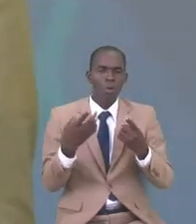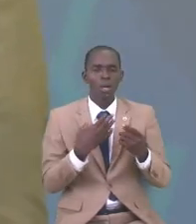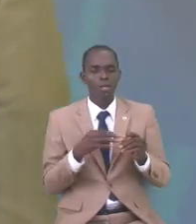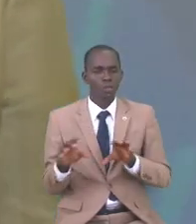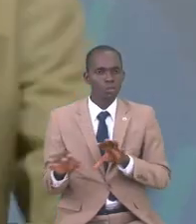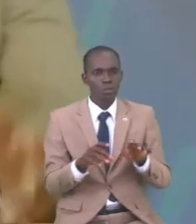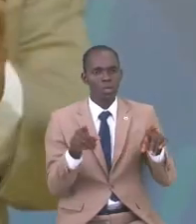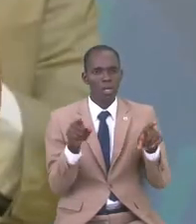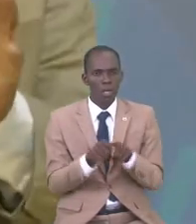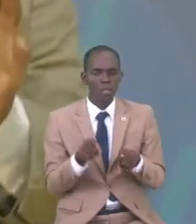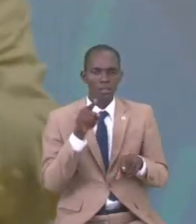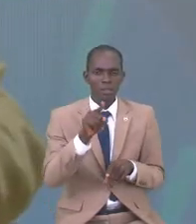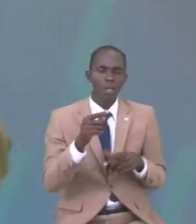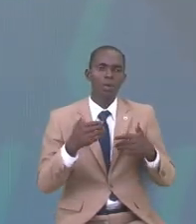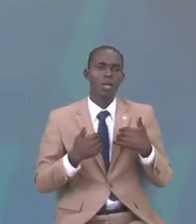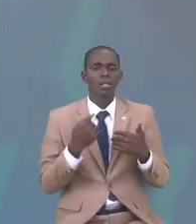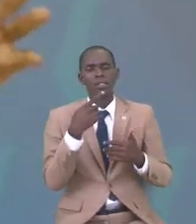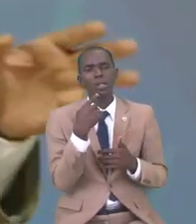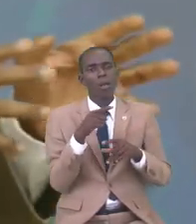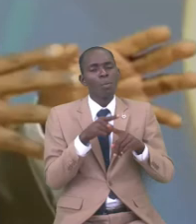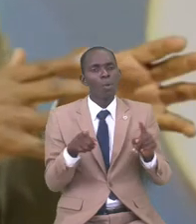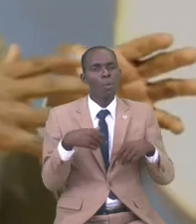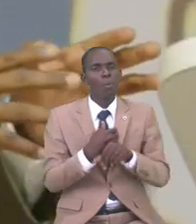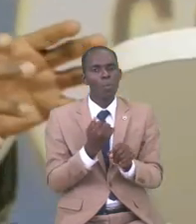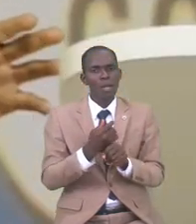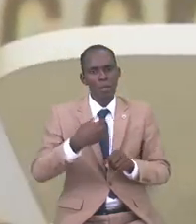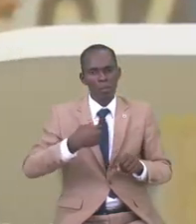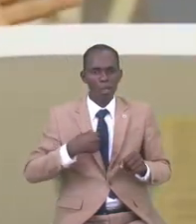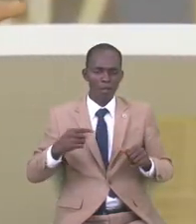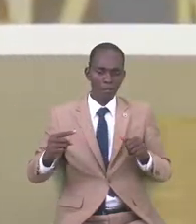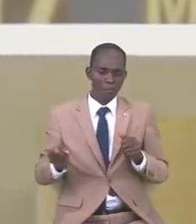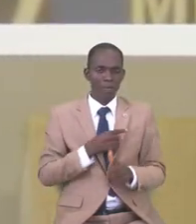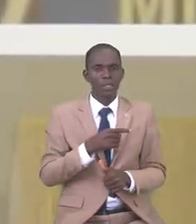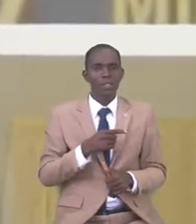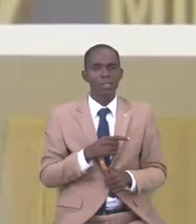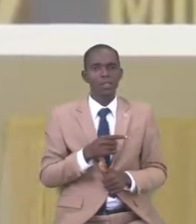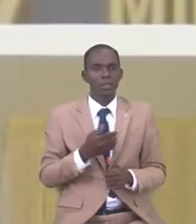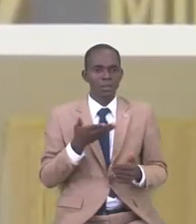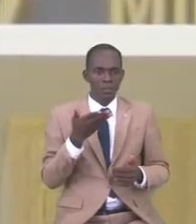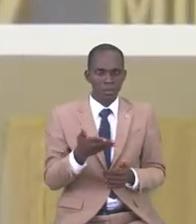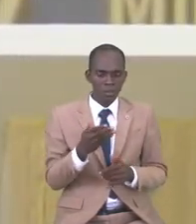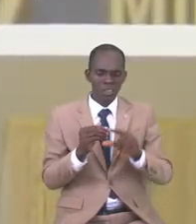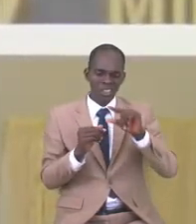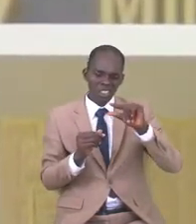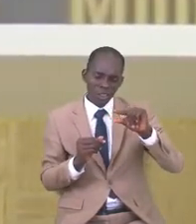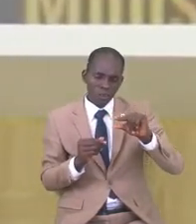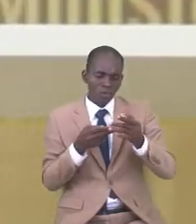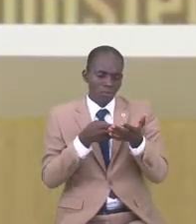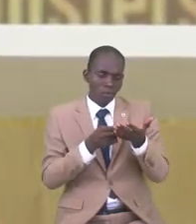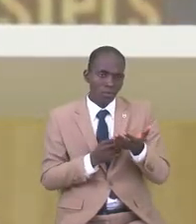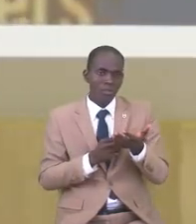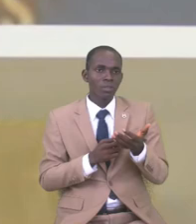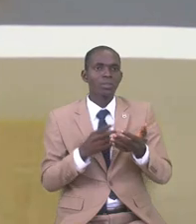as thou hast said, but make me first thereof a little cake,